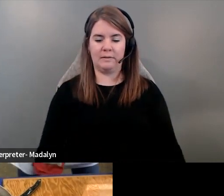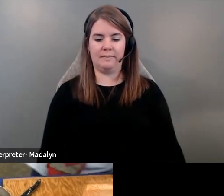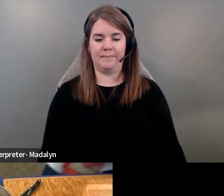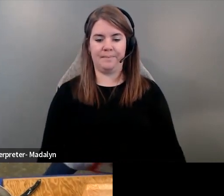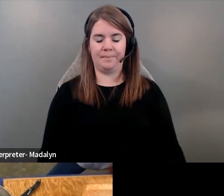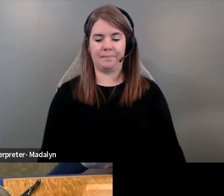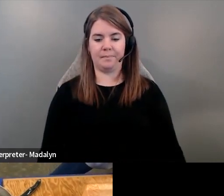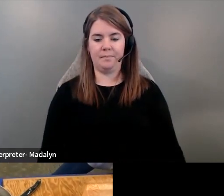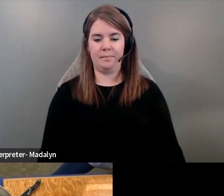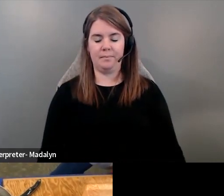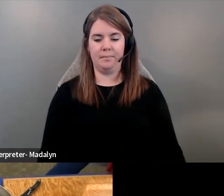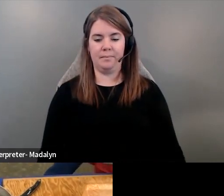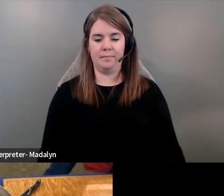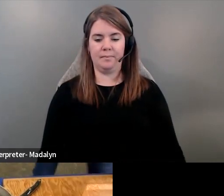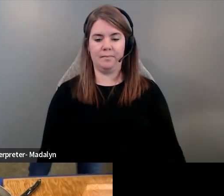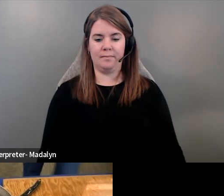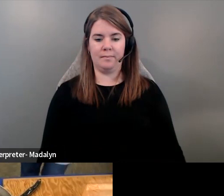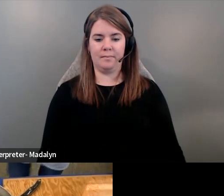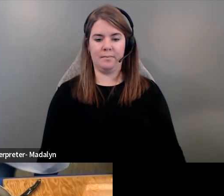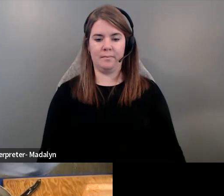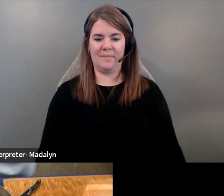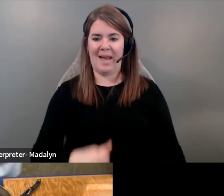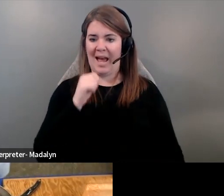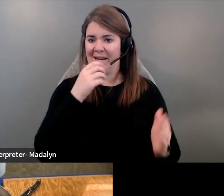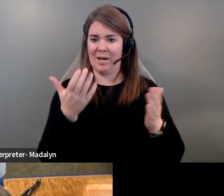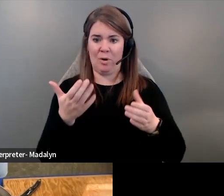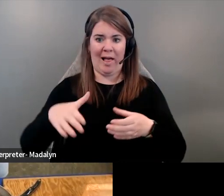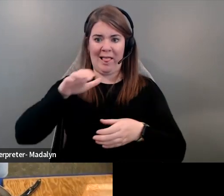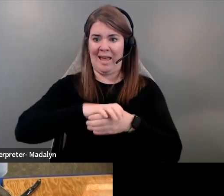Now, I didn't bring a lid, so I'm going to cover it.